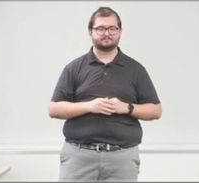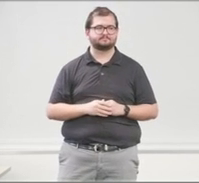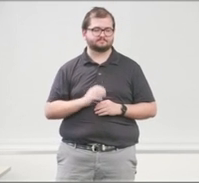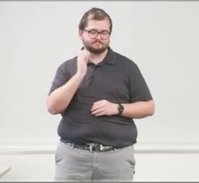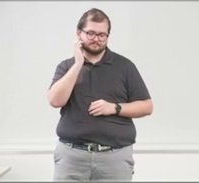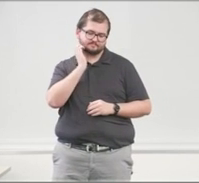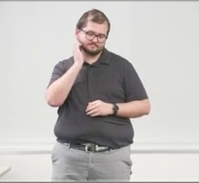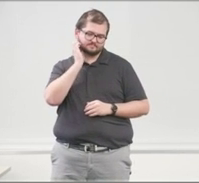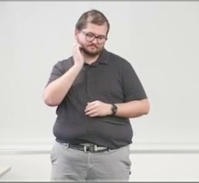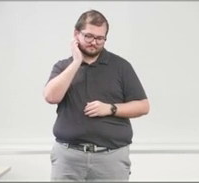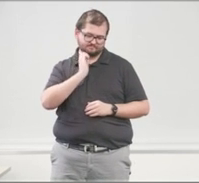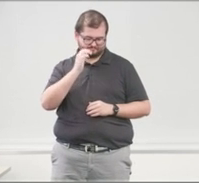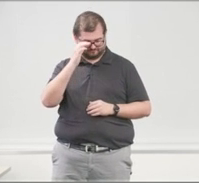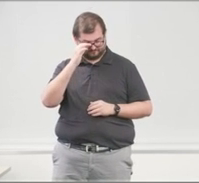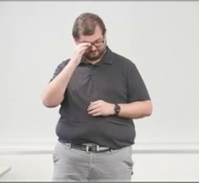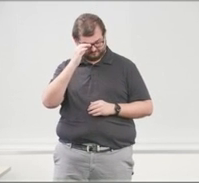our